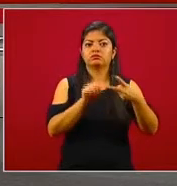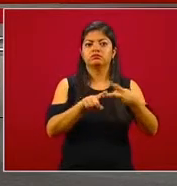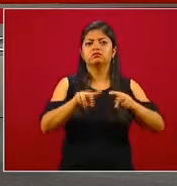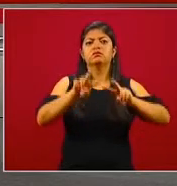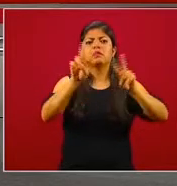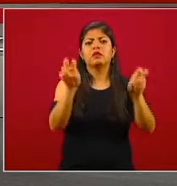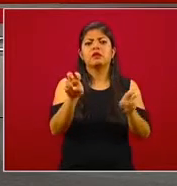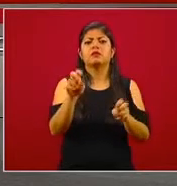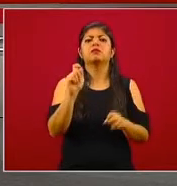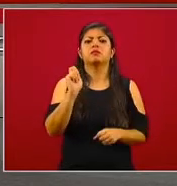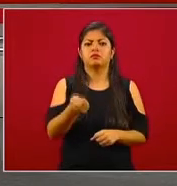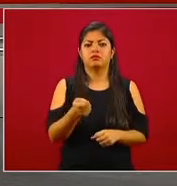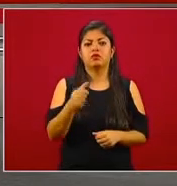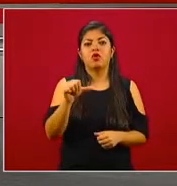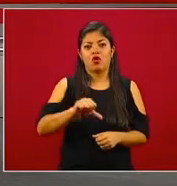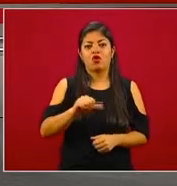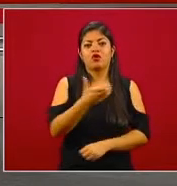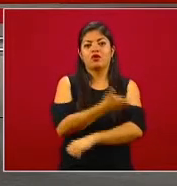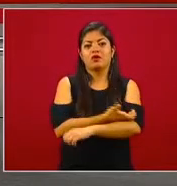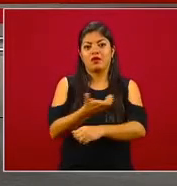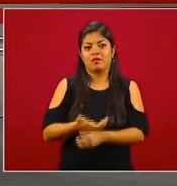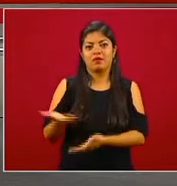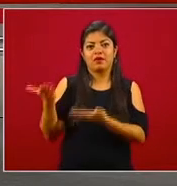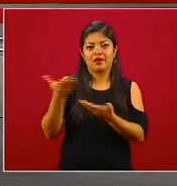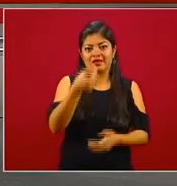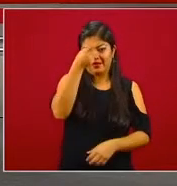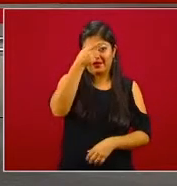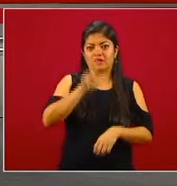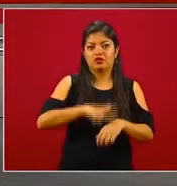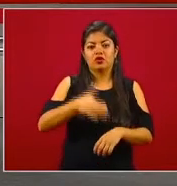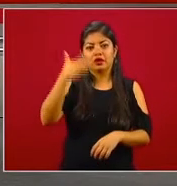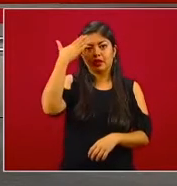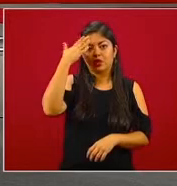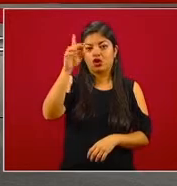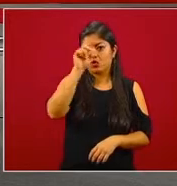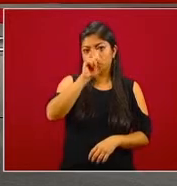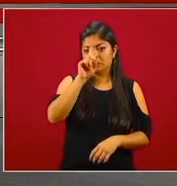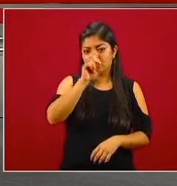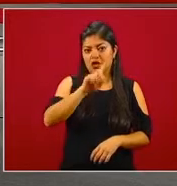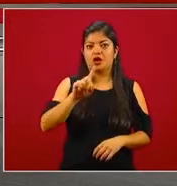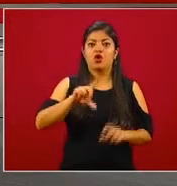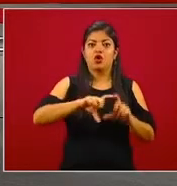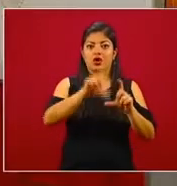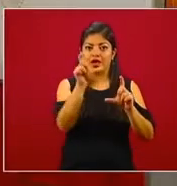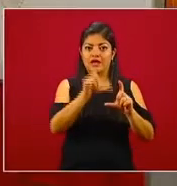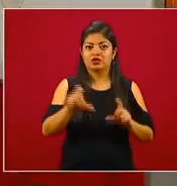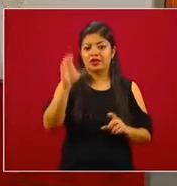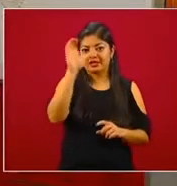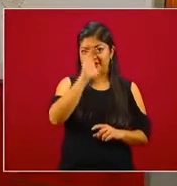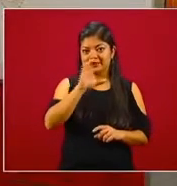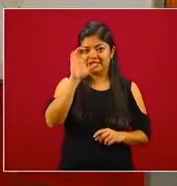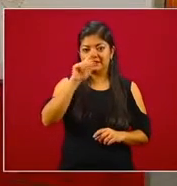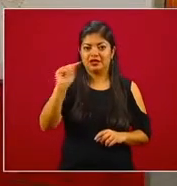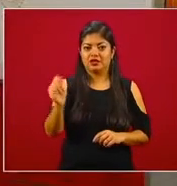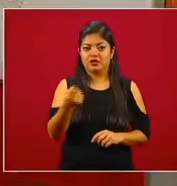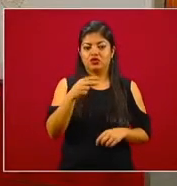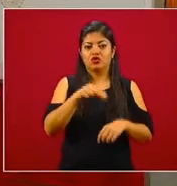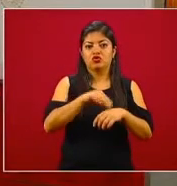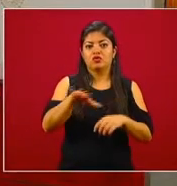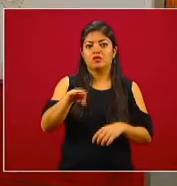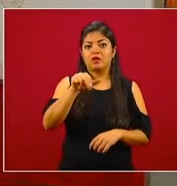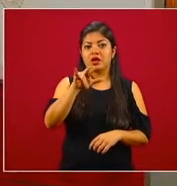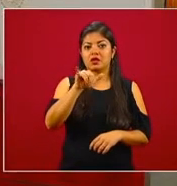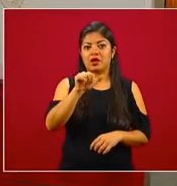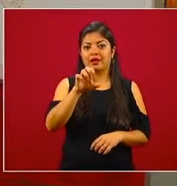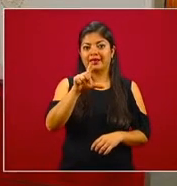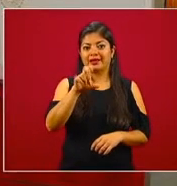temática. going to focus on two Tenemos el elements. privilegio de que Number nos one is going to acompañe be the la technical directora point, general del Consejo and then Nacional de for the Ciencia y theme Tecnología, la today, doctora María we're Elena going to have